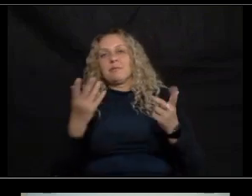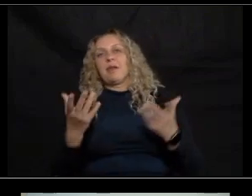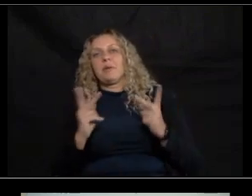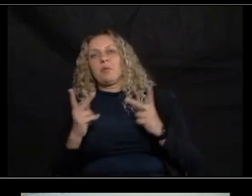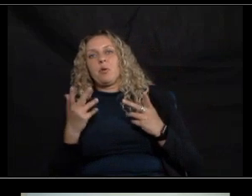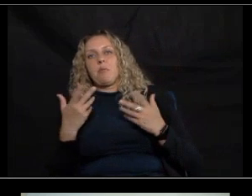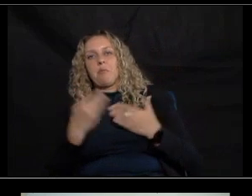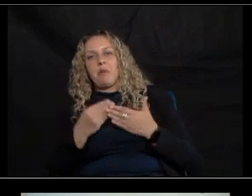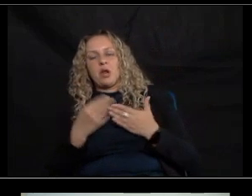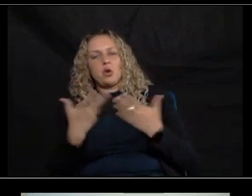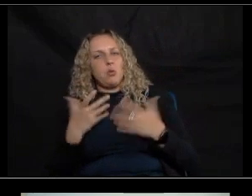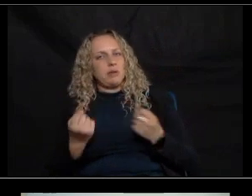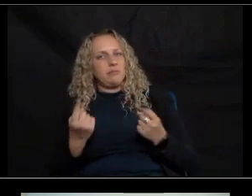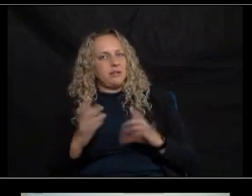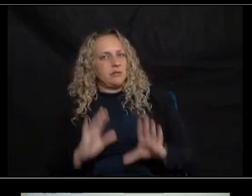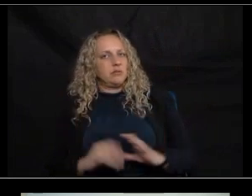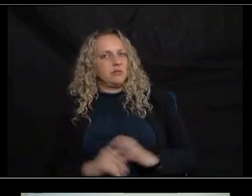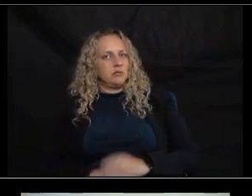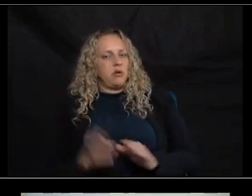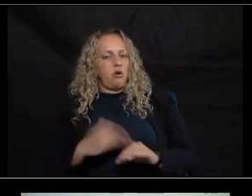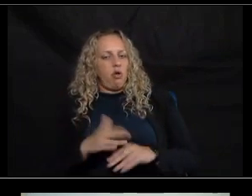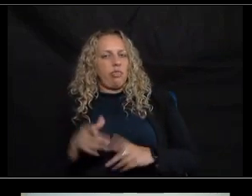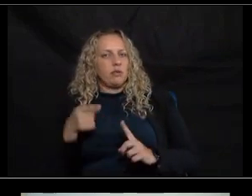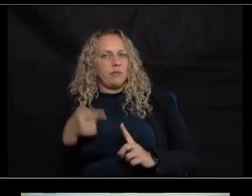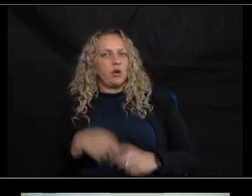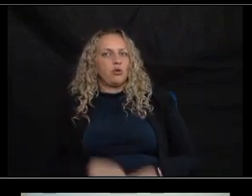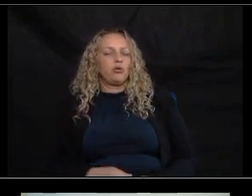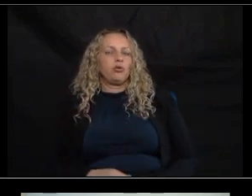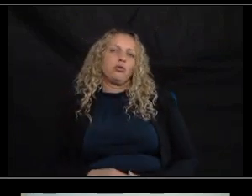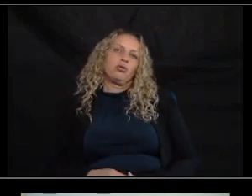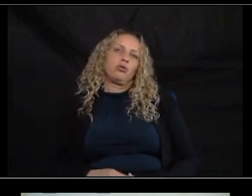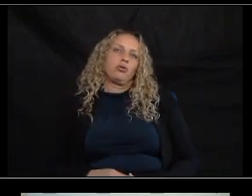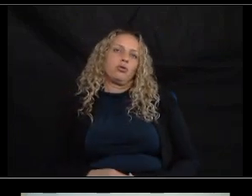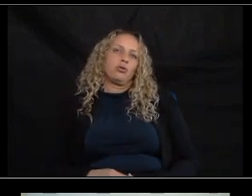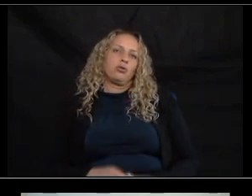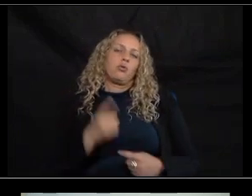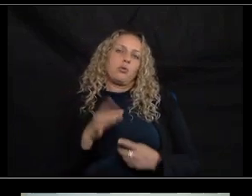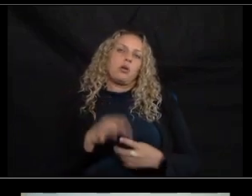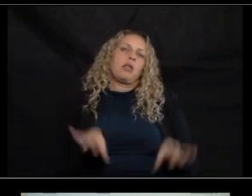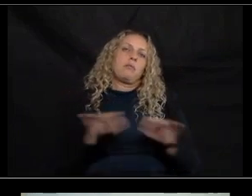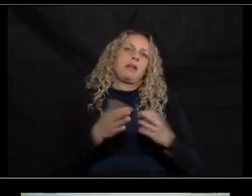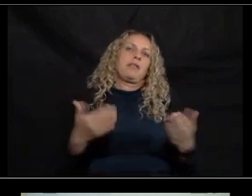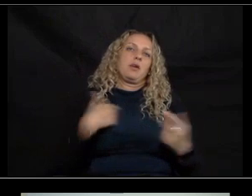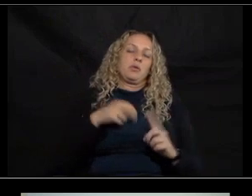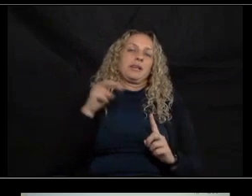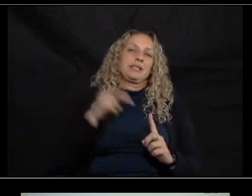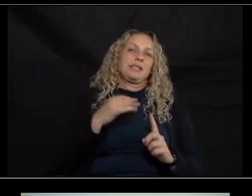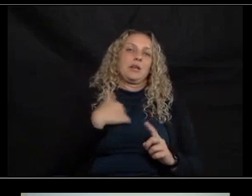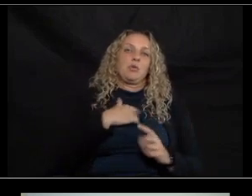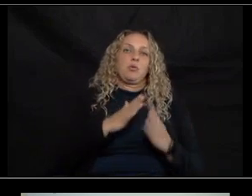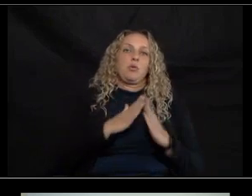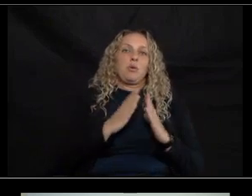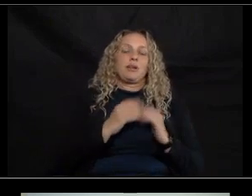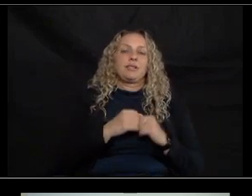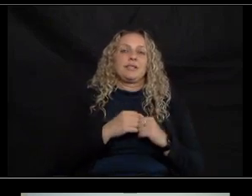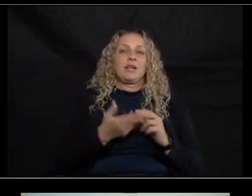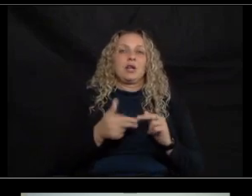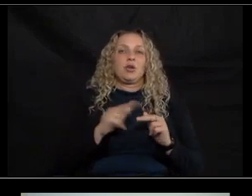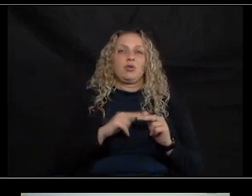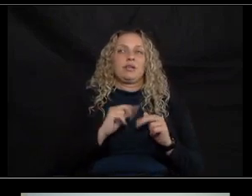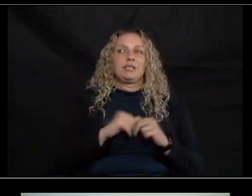that don't want it to be spent on this matter. And one of the main things that we can see is that we're requesting